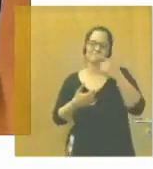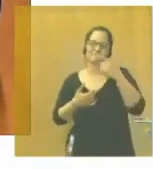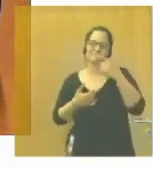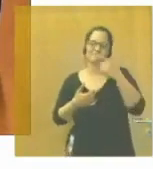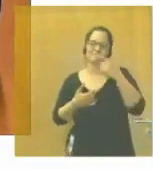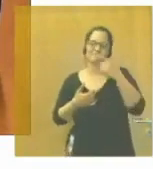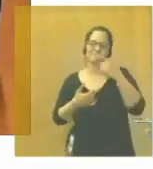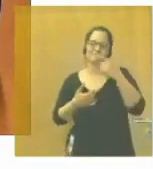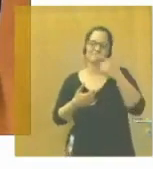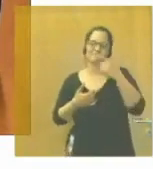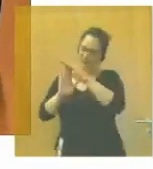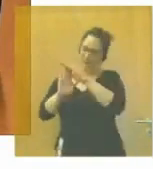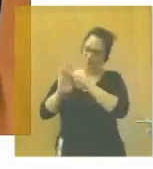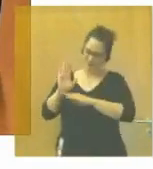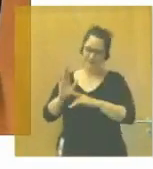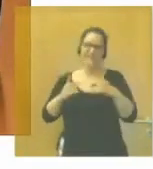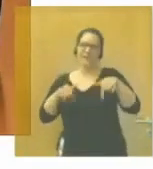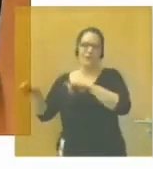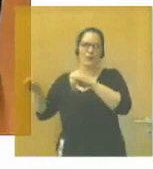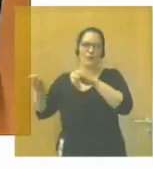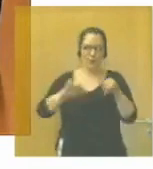staying, even though my presentation's in English.